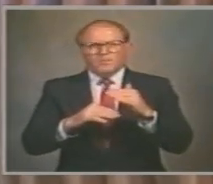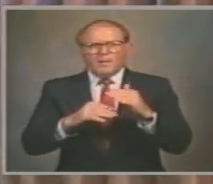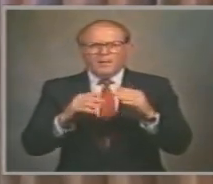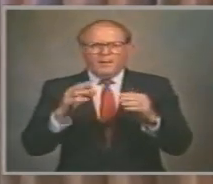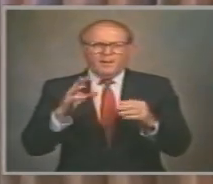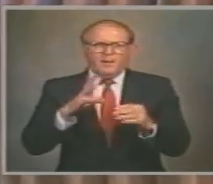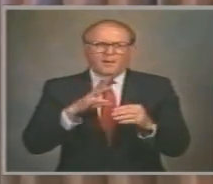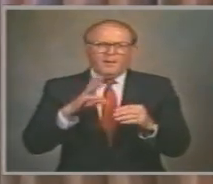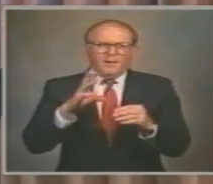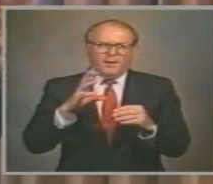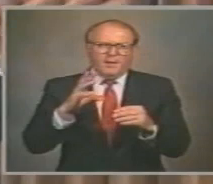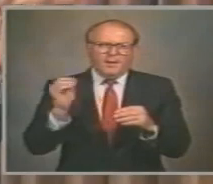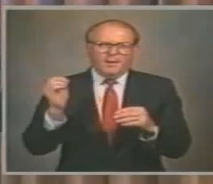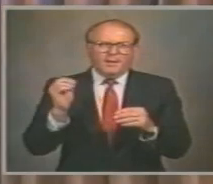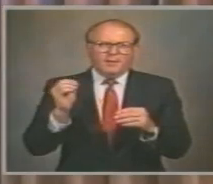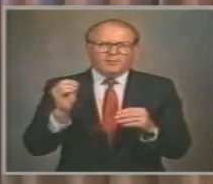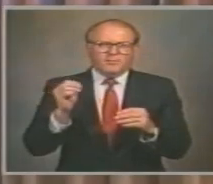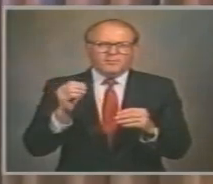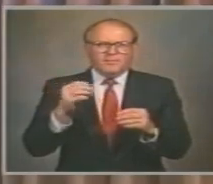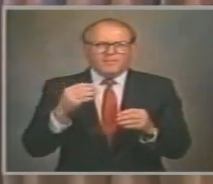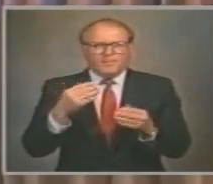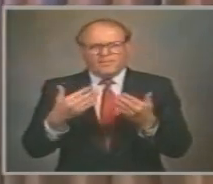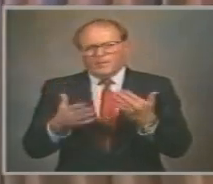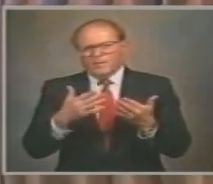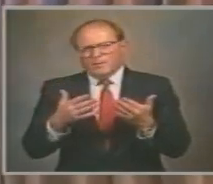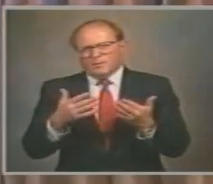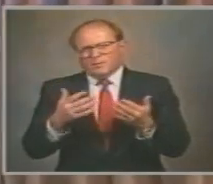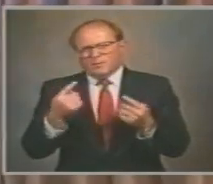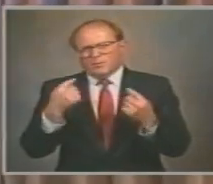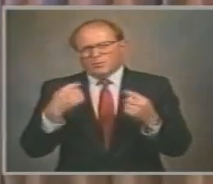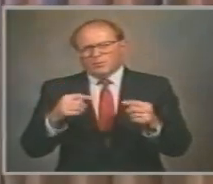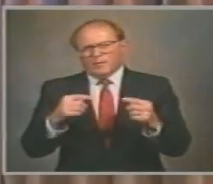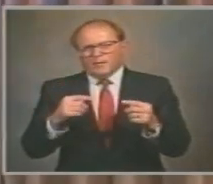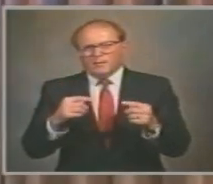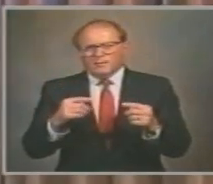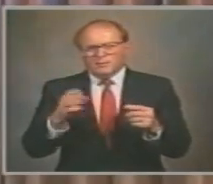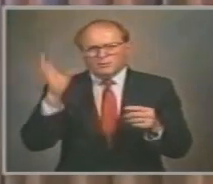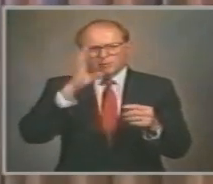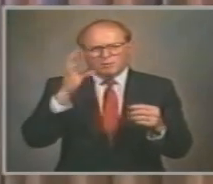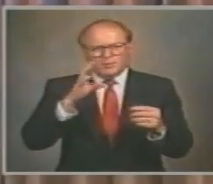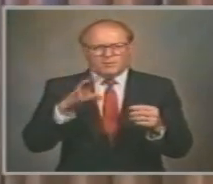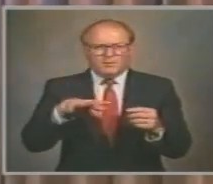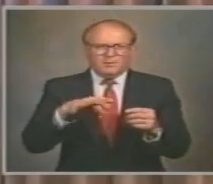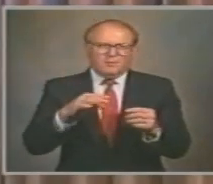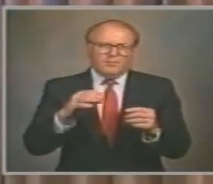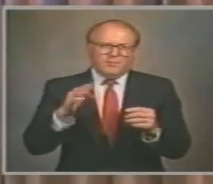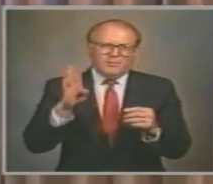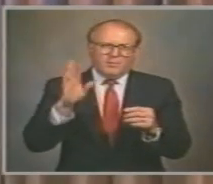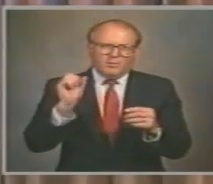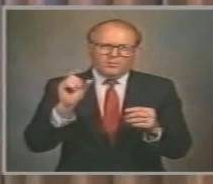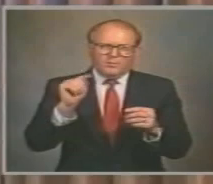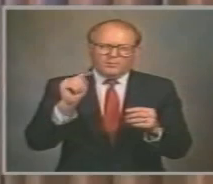and get beneath the shall we say, the surface material and look for the bottom line.